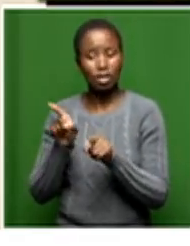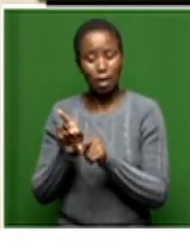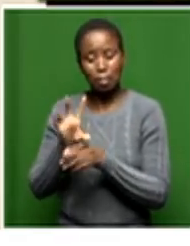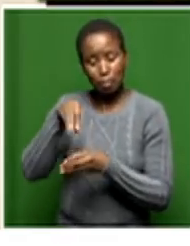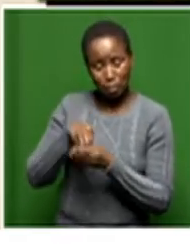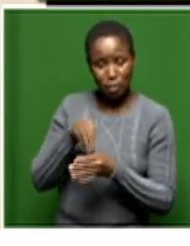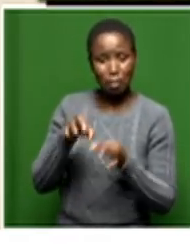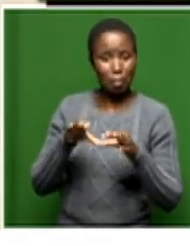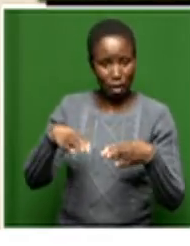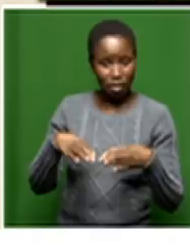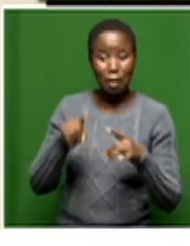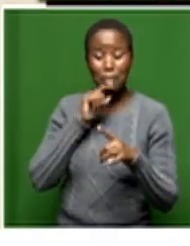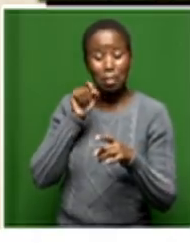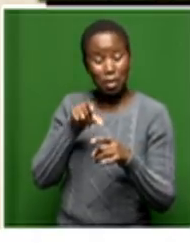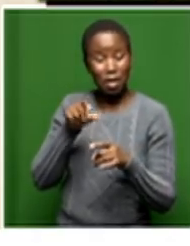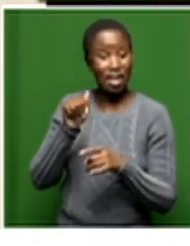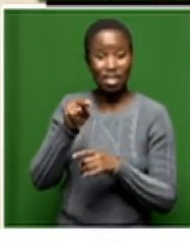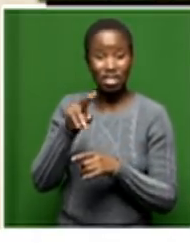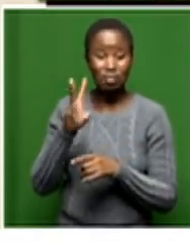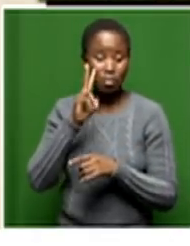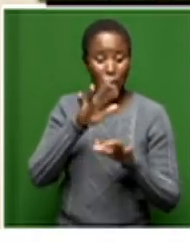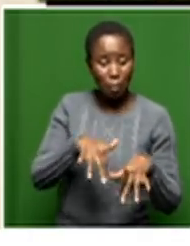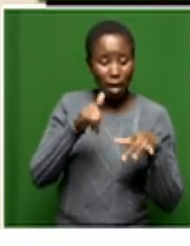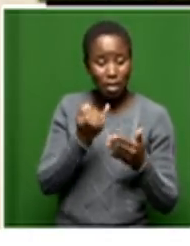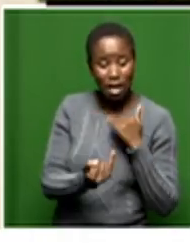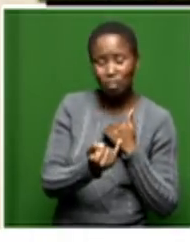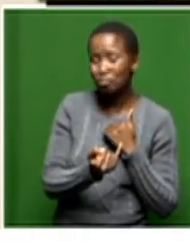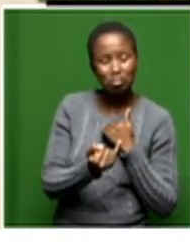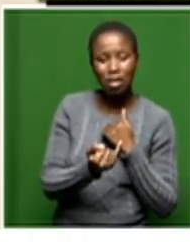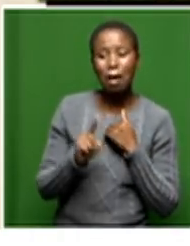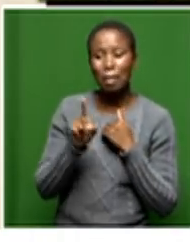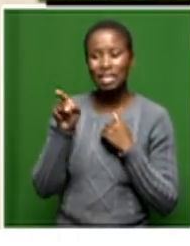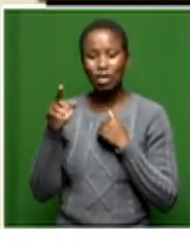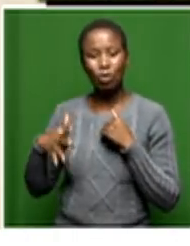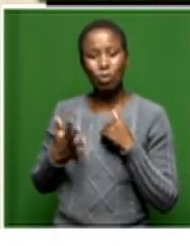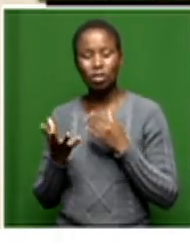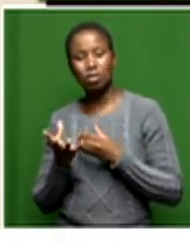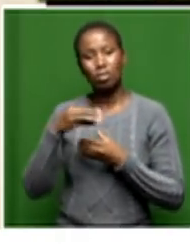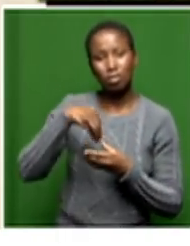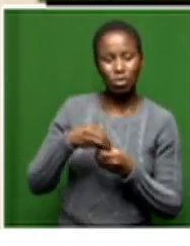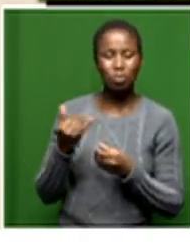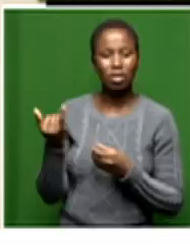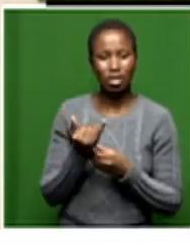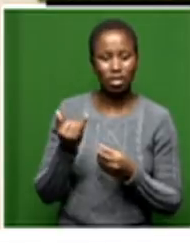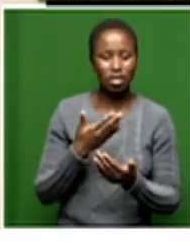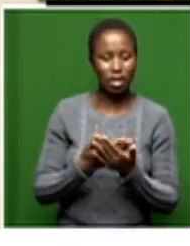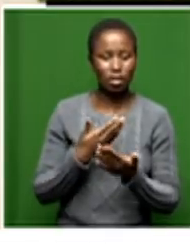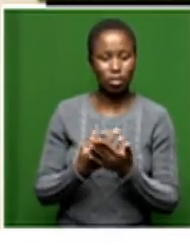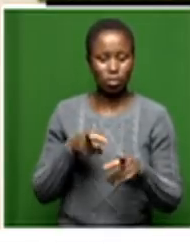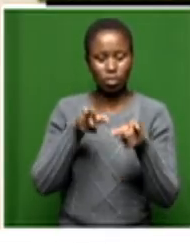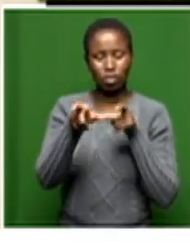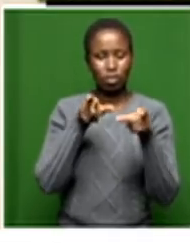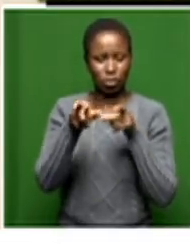about the ANC doesn't see Parliament as an independent institution, but it tries to turn it into a rubber stamping institution